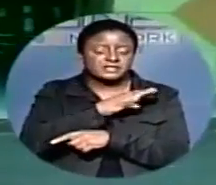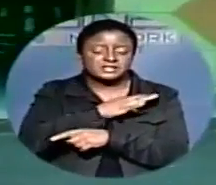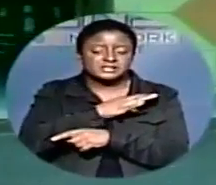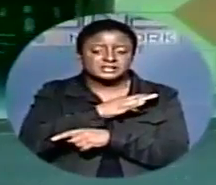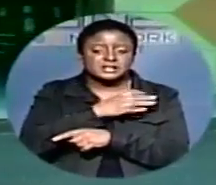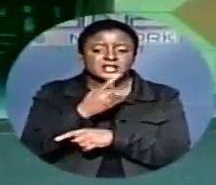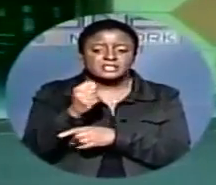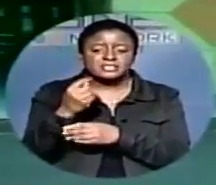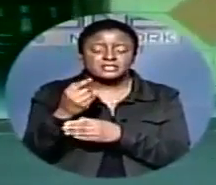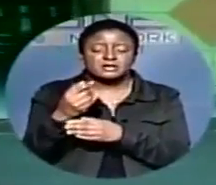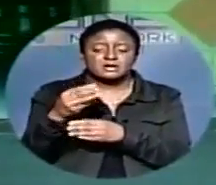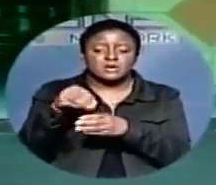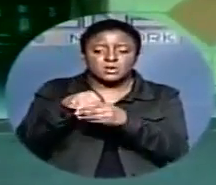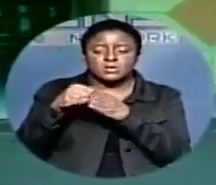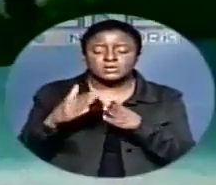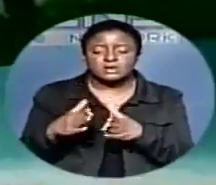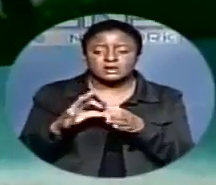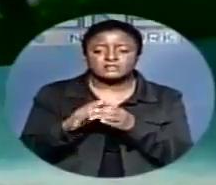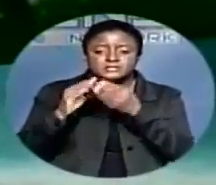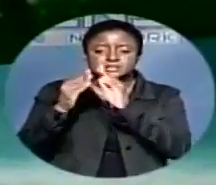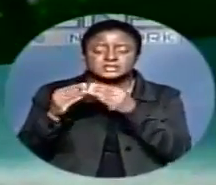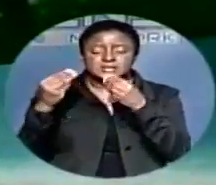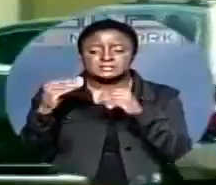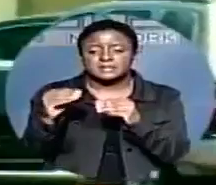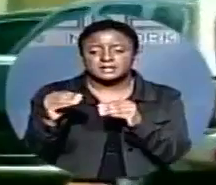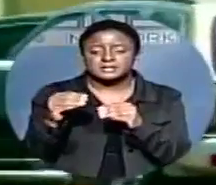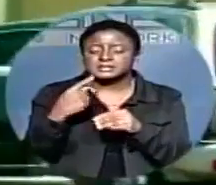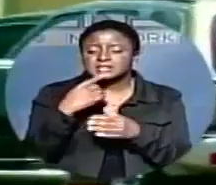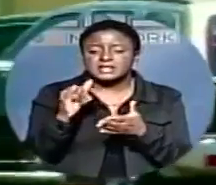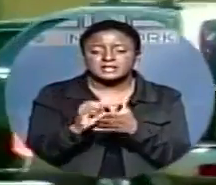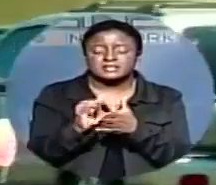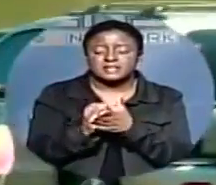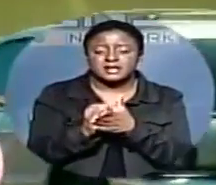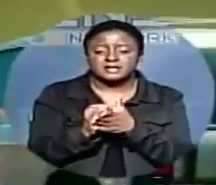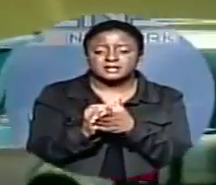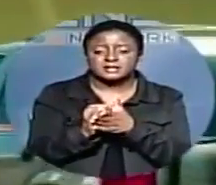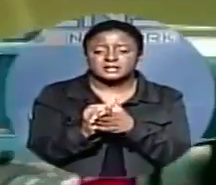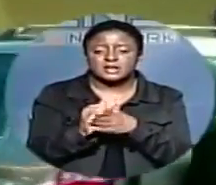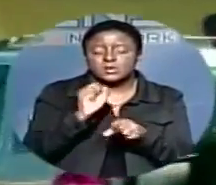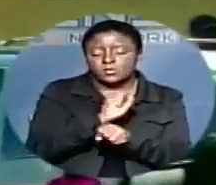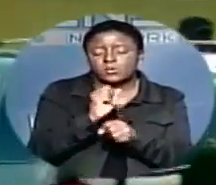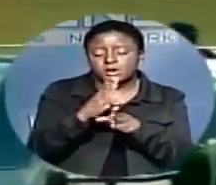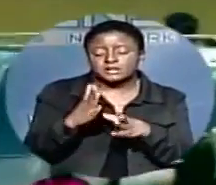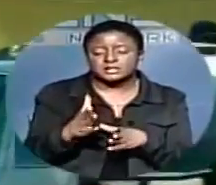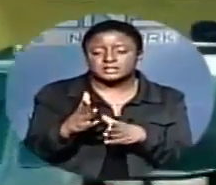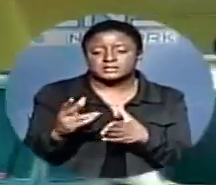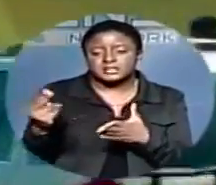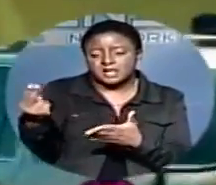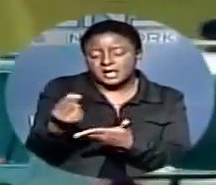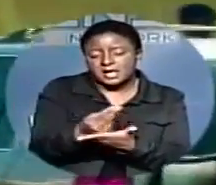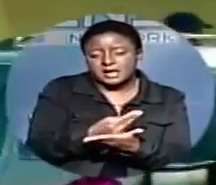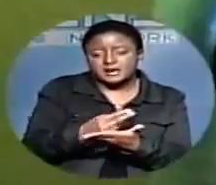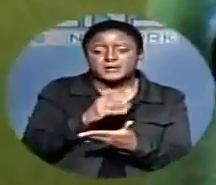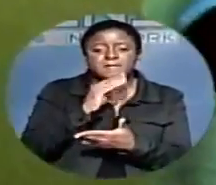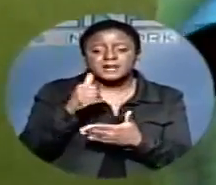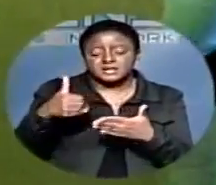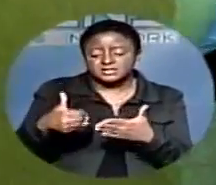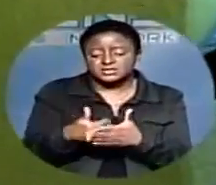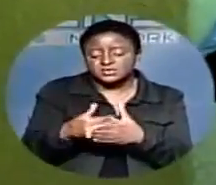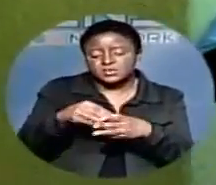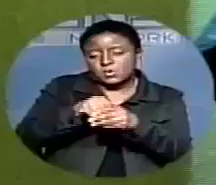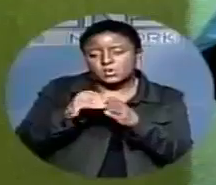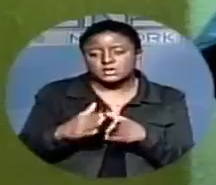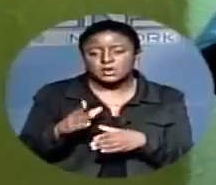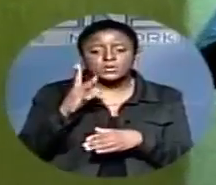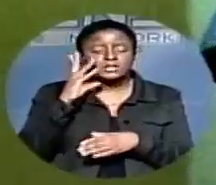that employees taken on by new owners SuperValue would not receive severance packages. But in a surprising turn of